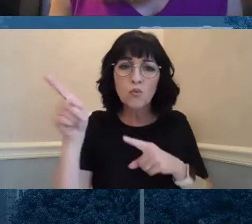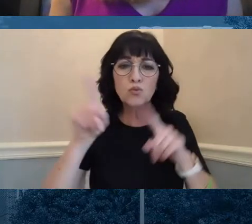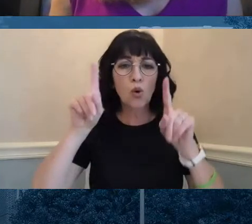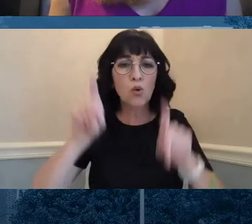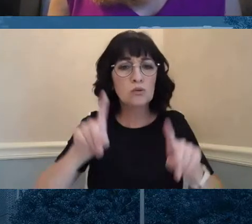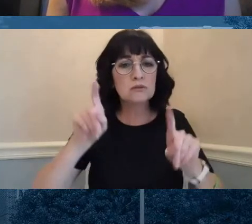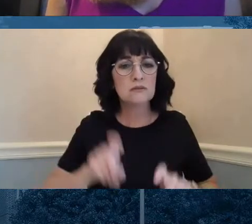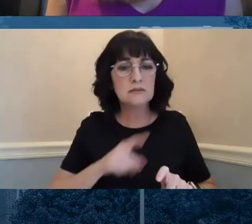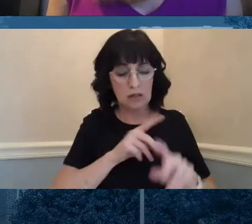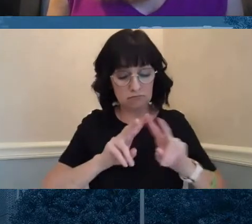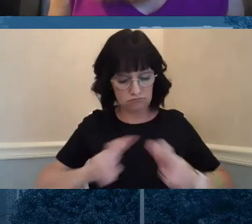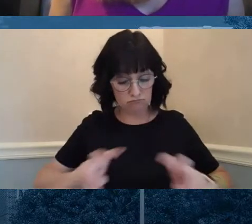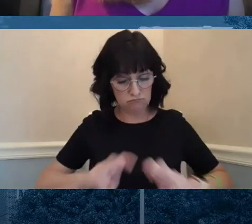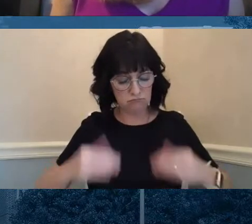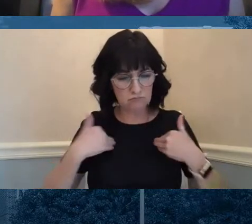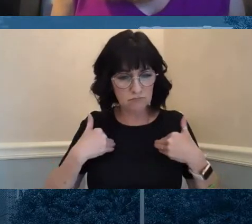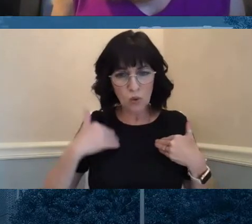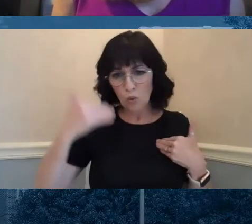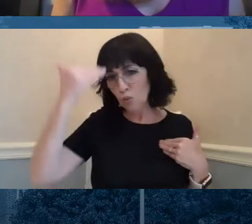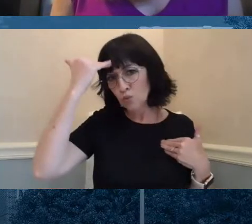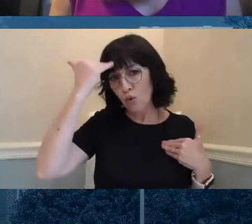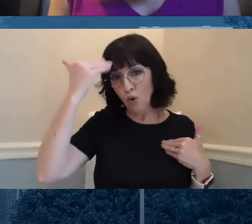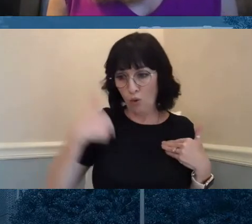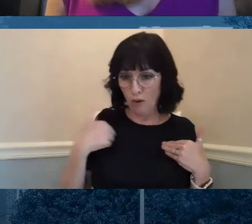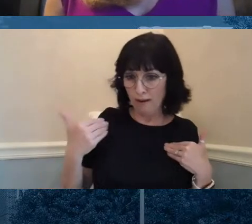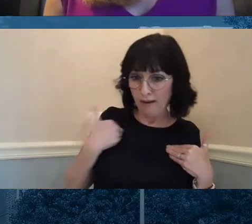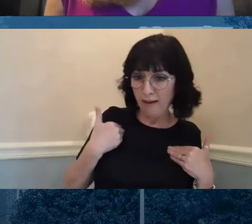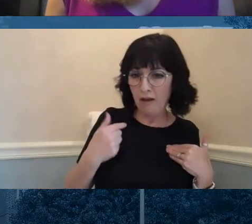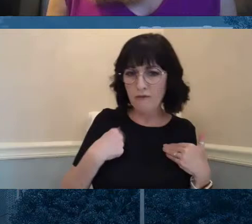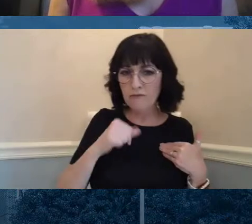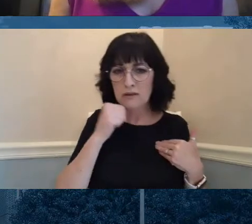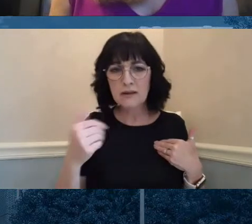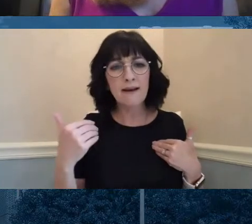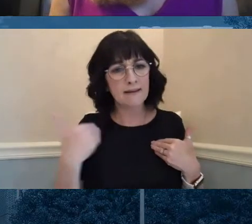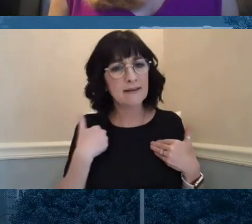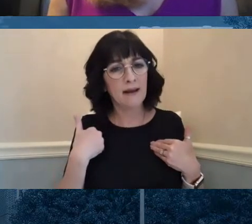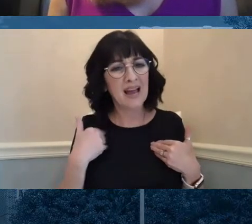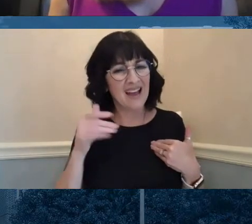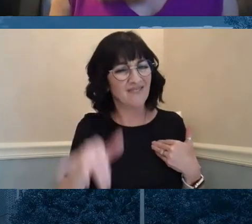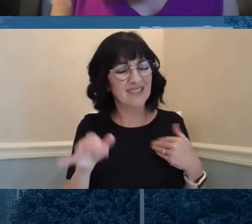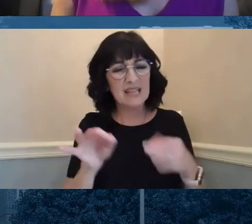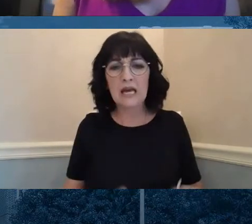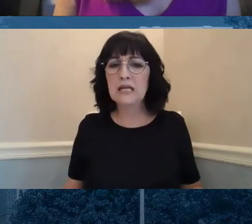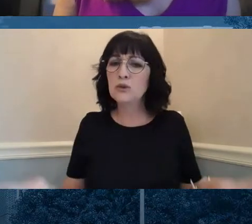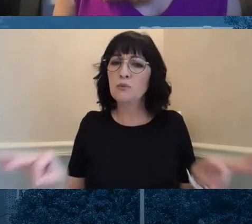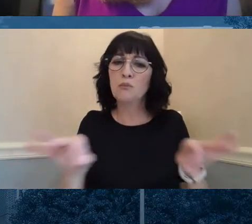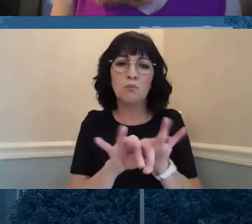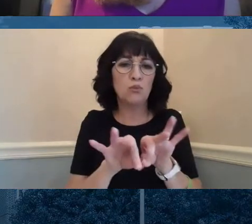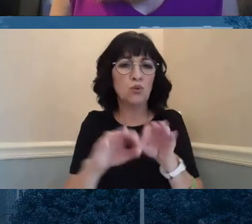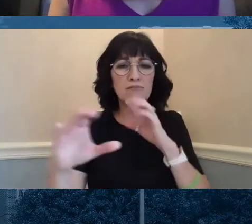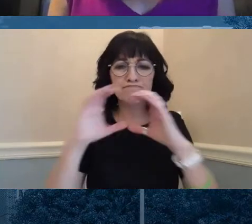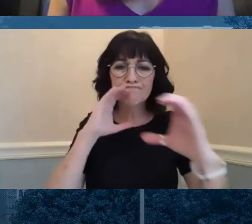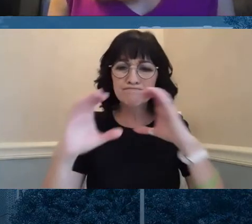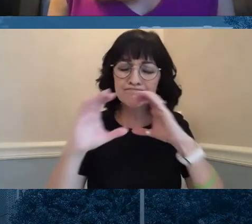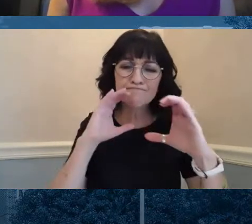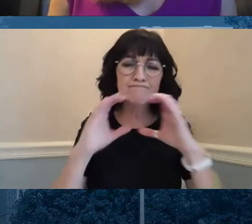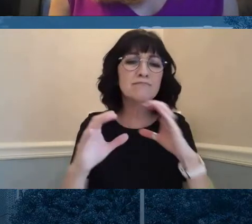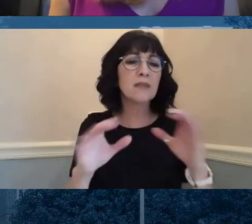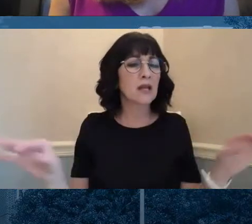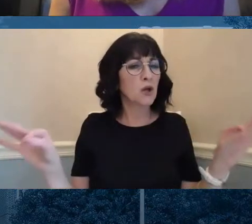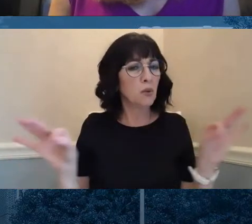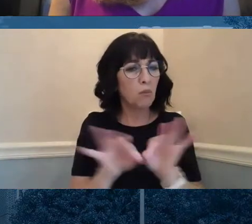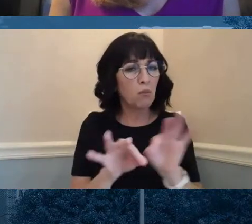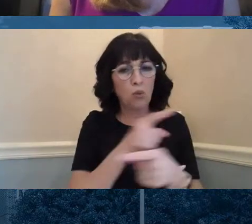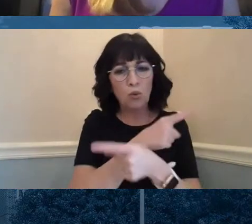the testing continues to be an important tool in our toolbox, especially when we continue to see higher levels